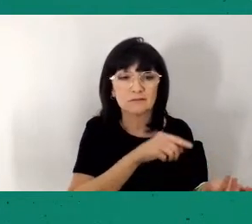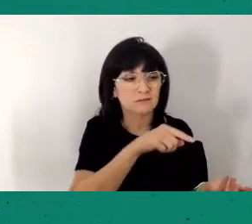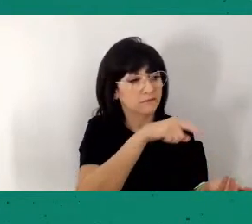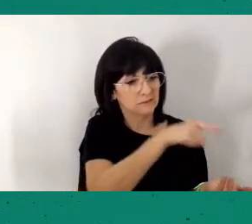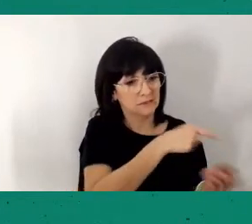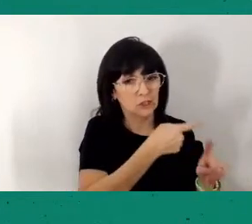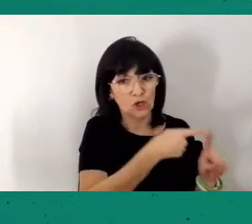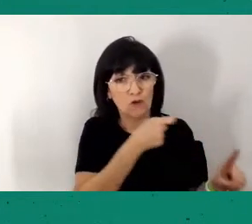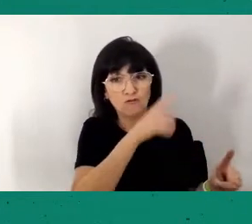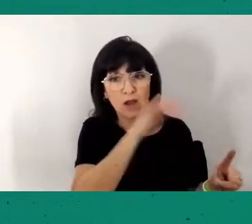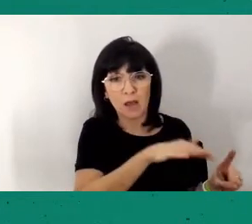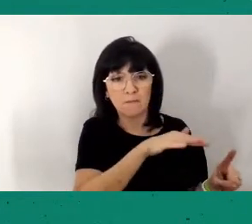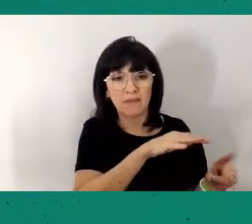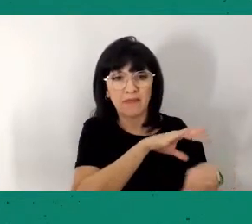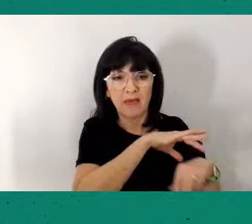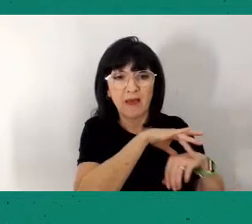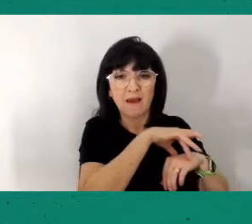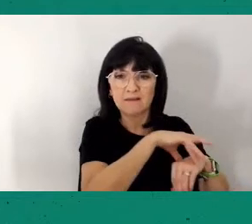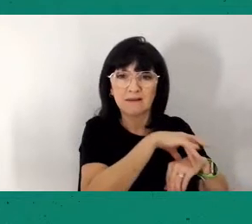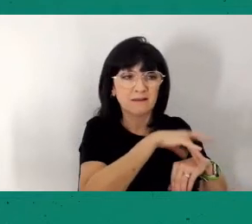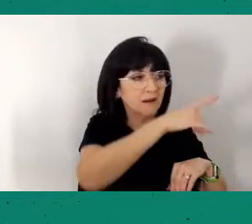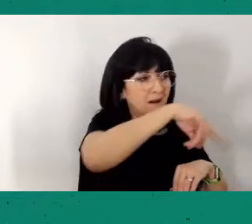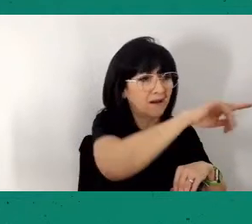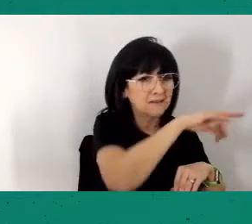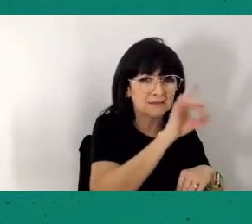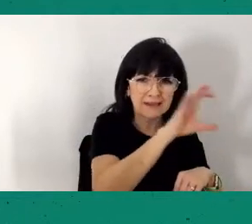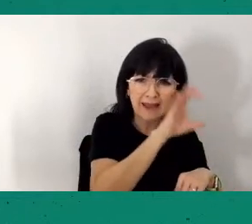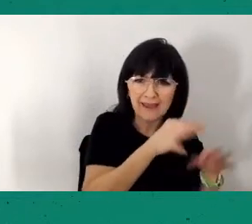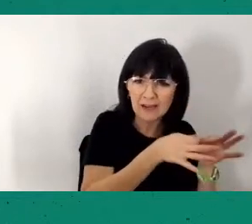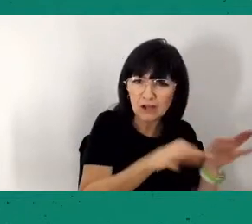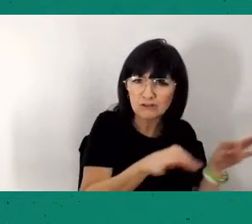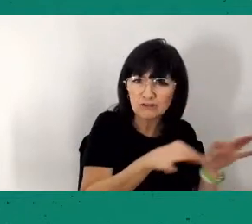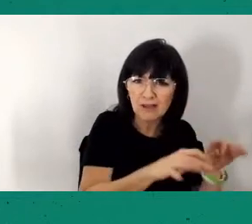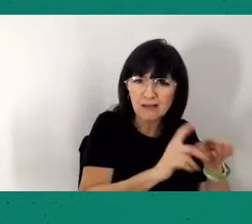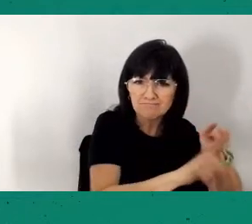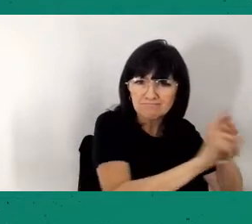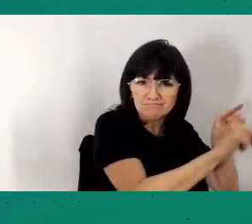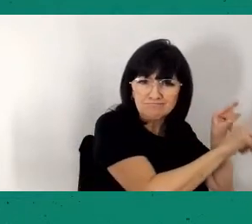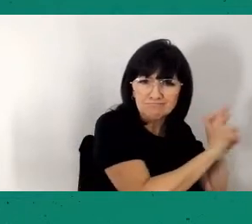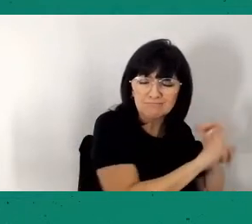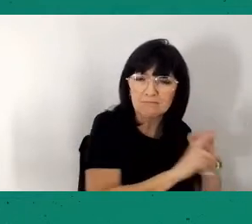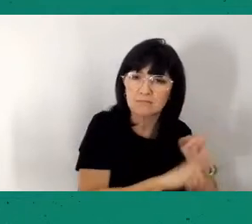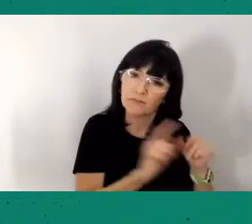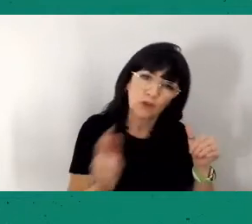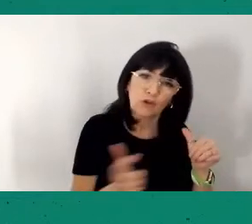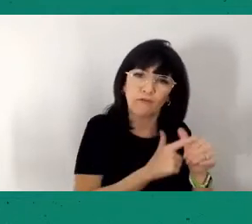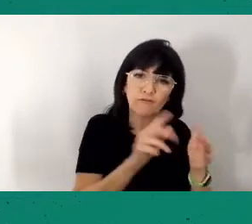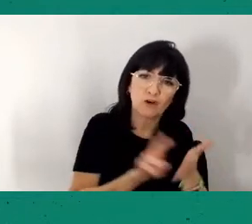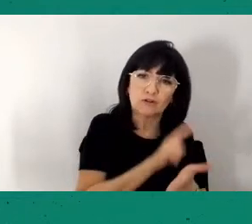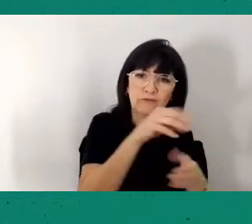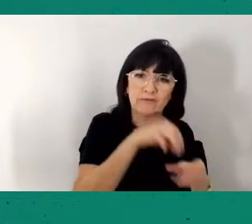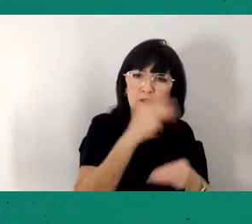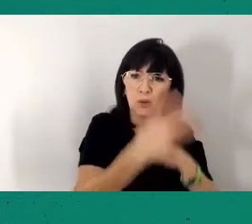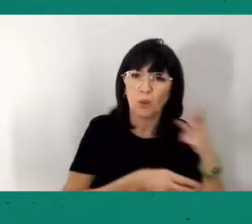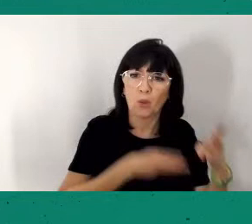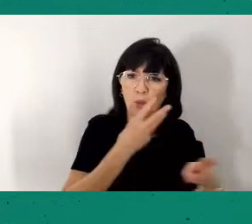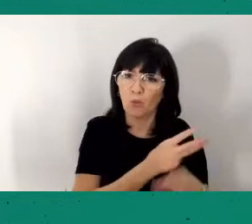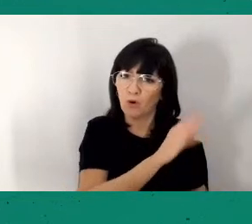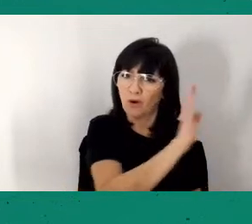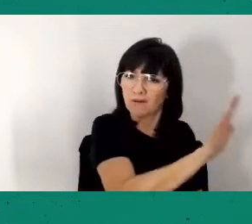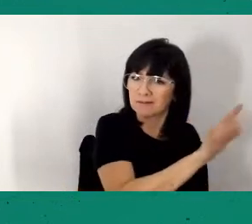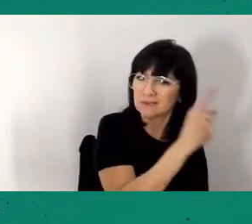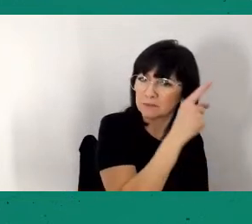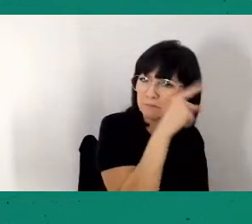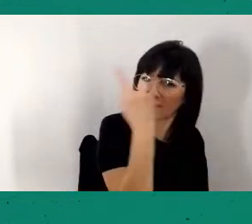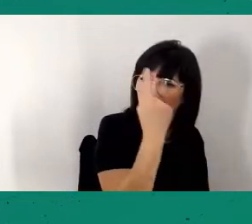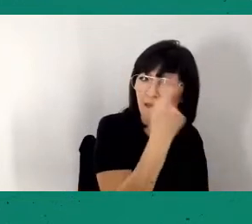that was another thing. And I had come from a continent where the first university in the world was established. But if you don't know, you don't know,